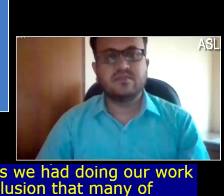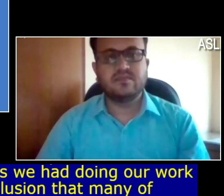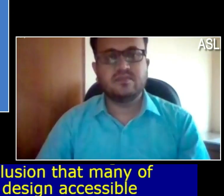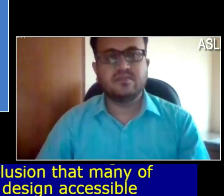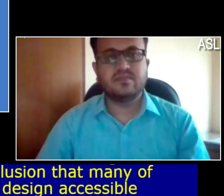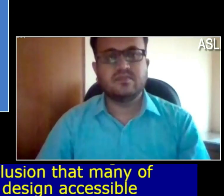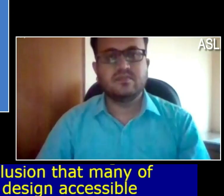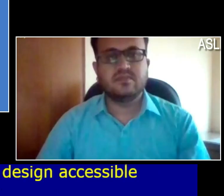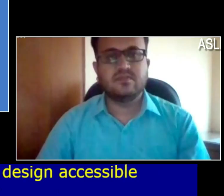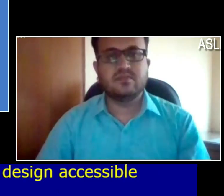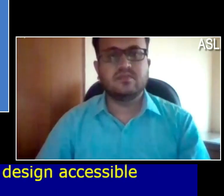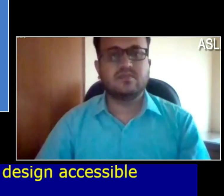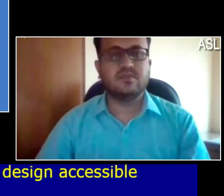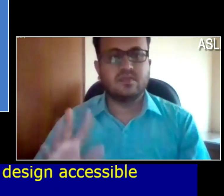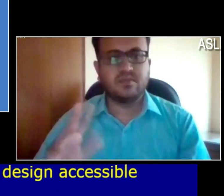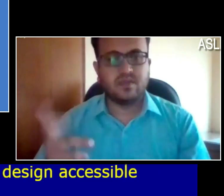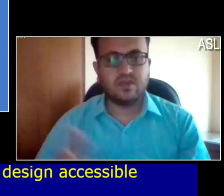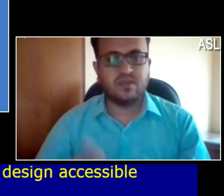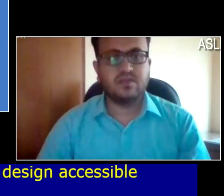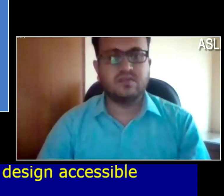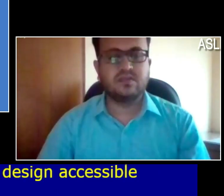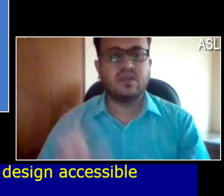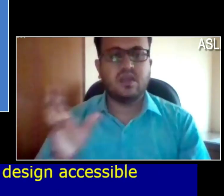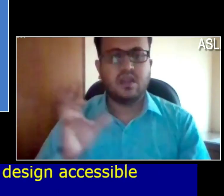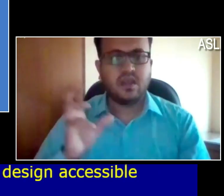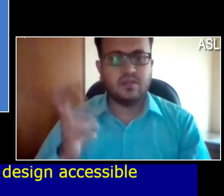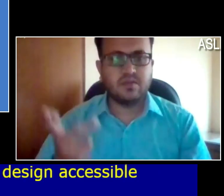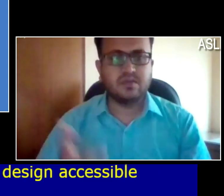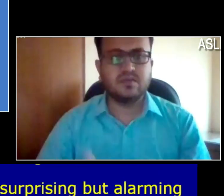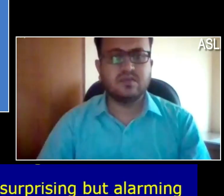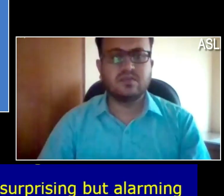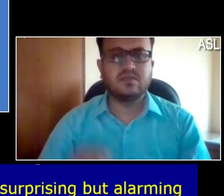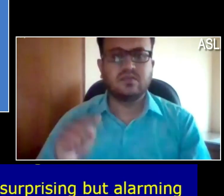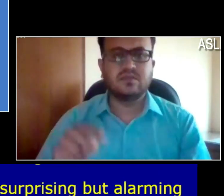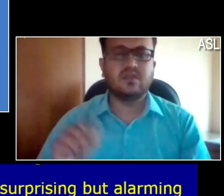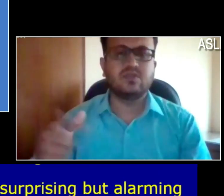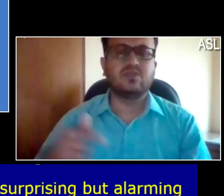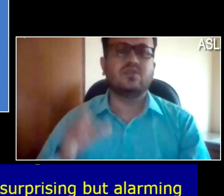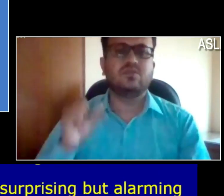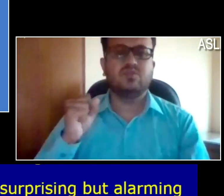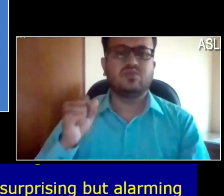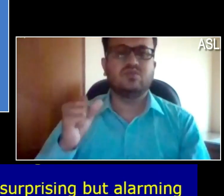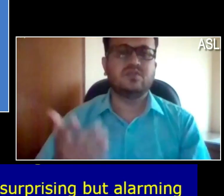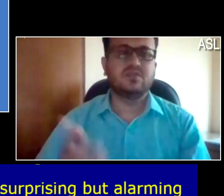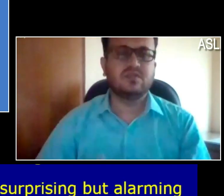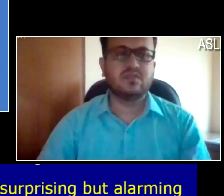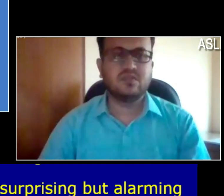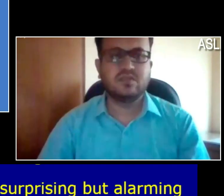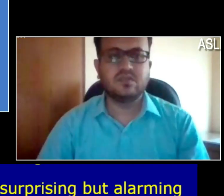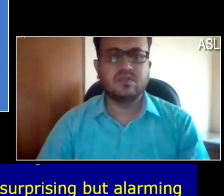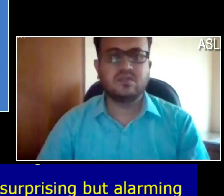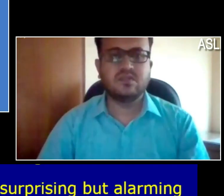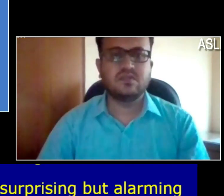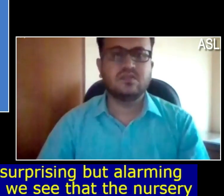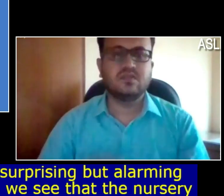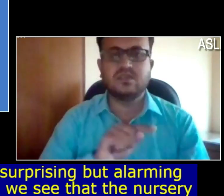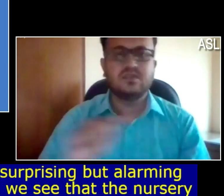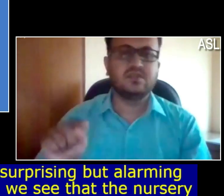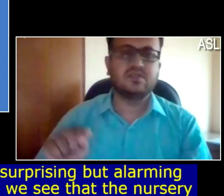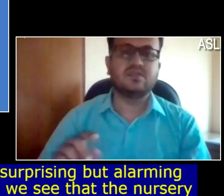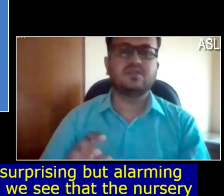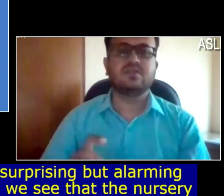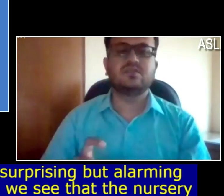which was very surprising but alarming as well. So that's also a problem which we see, that the nursery, you know, where these developers are developed, where